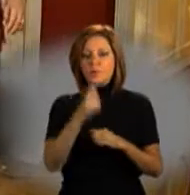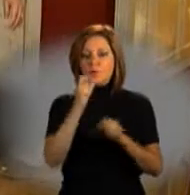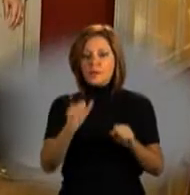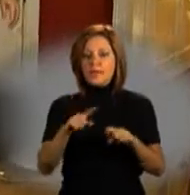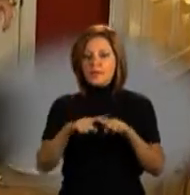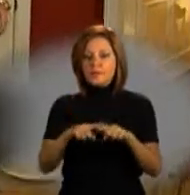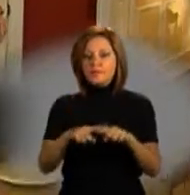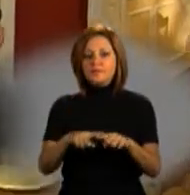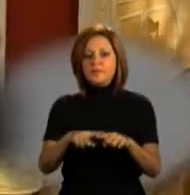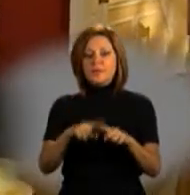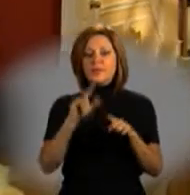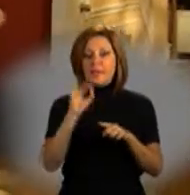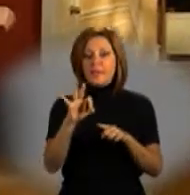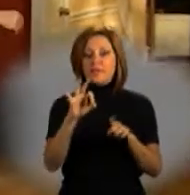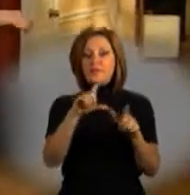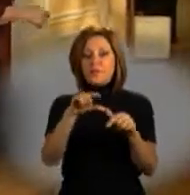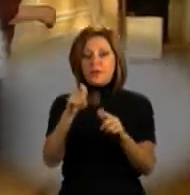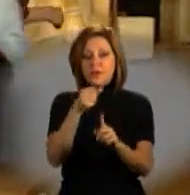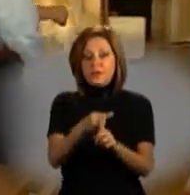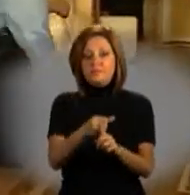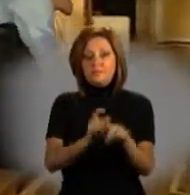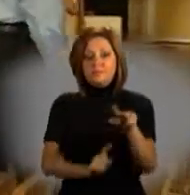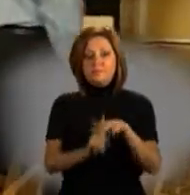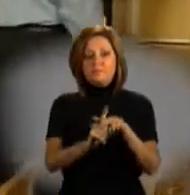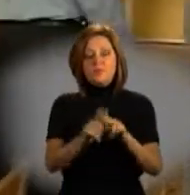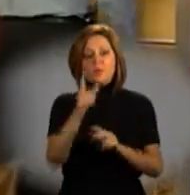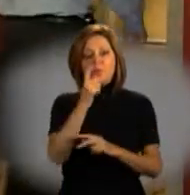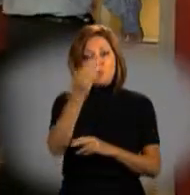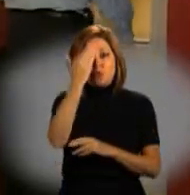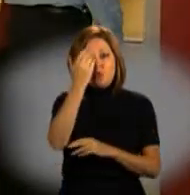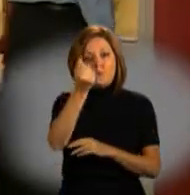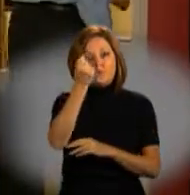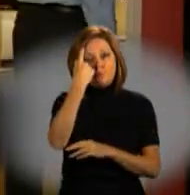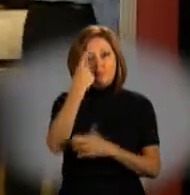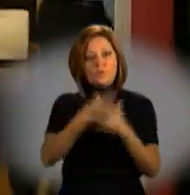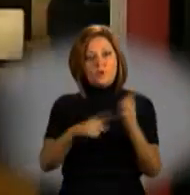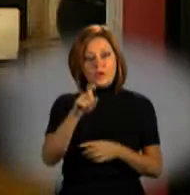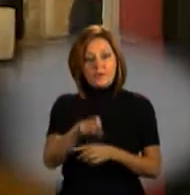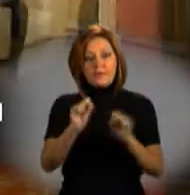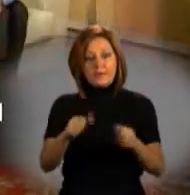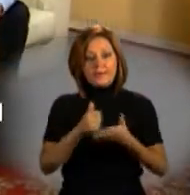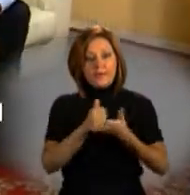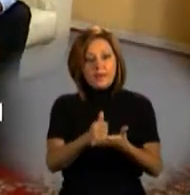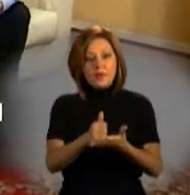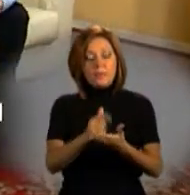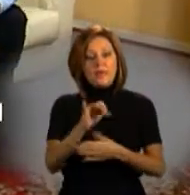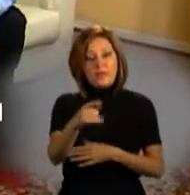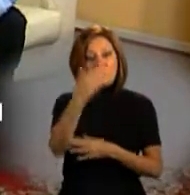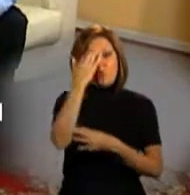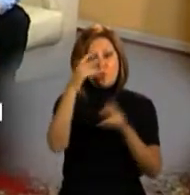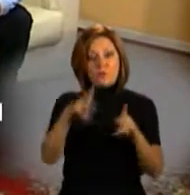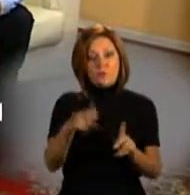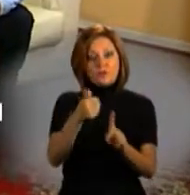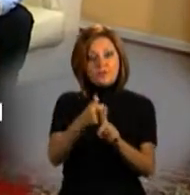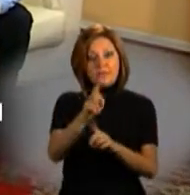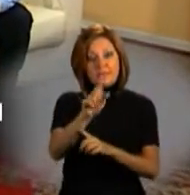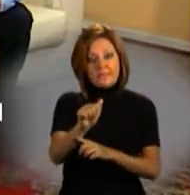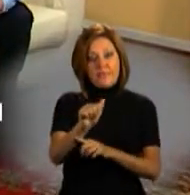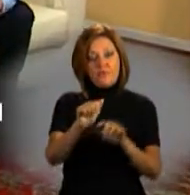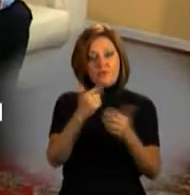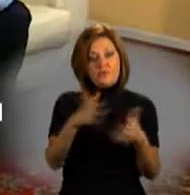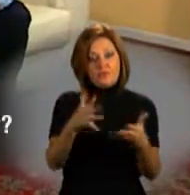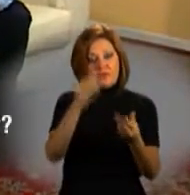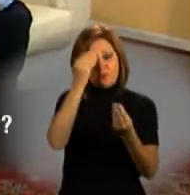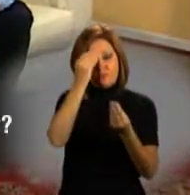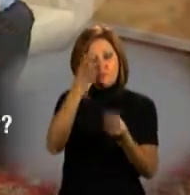can you depend on when a hurricane is coming? Who understands what you need and will be able to help? And if you know someone with special needs, have